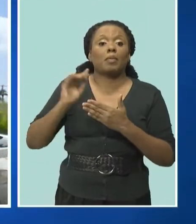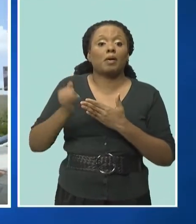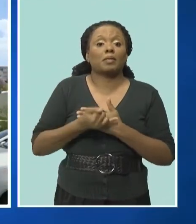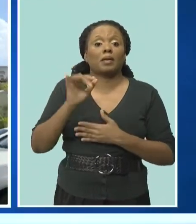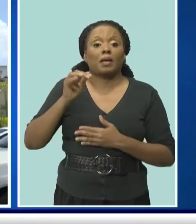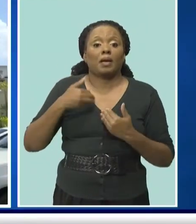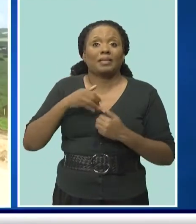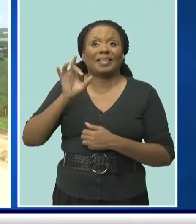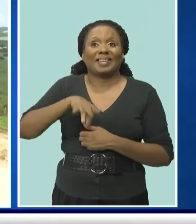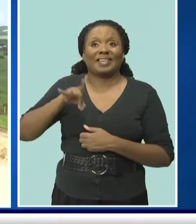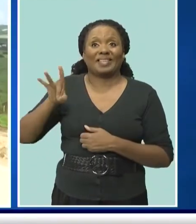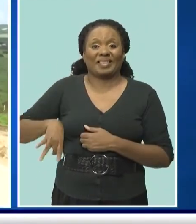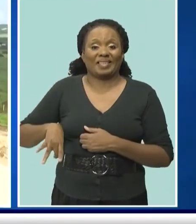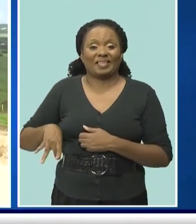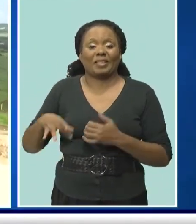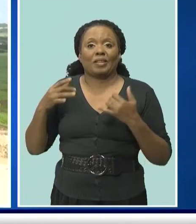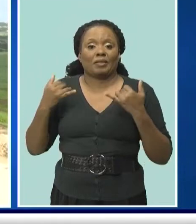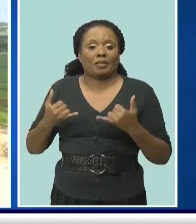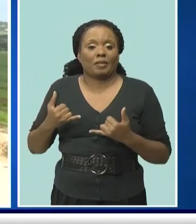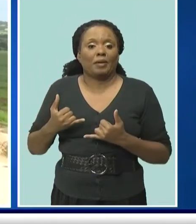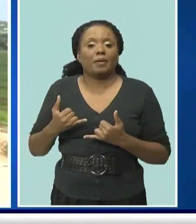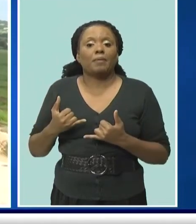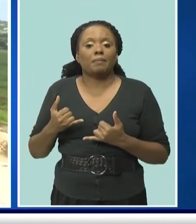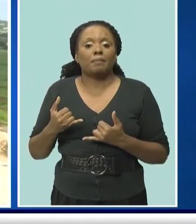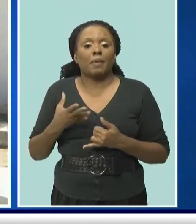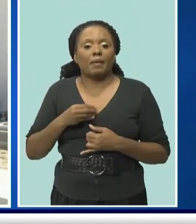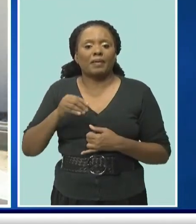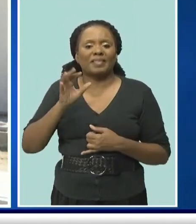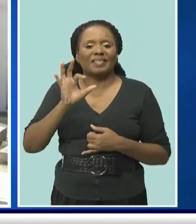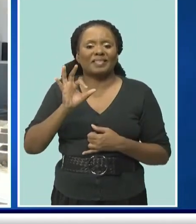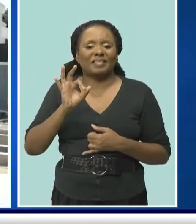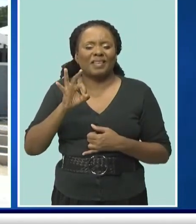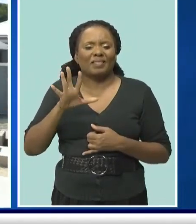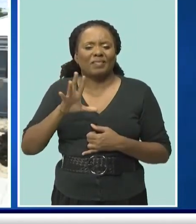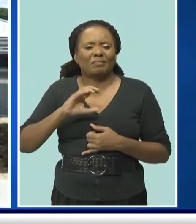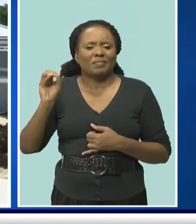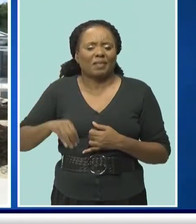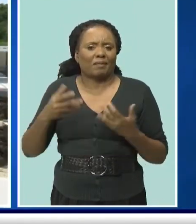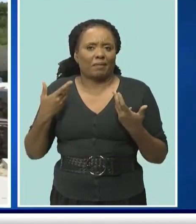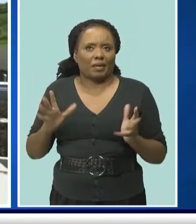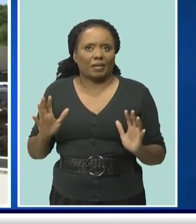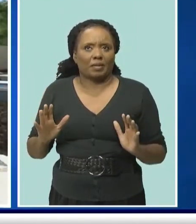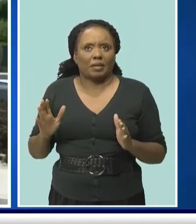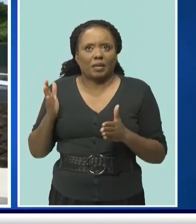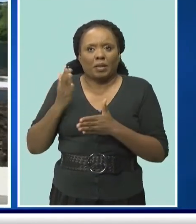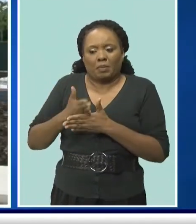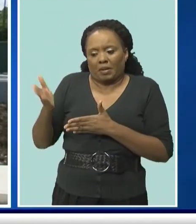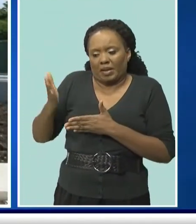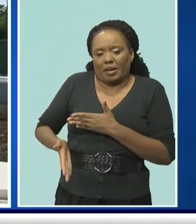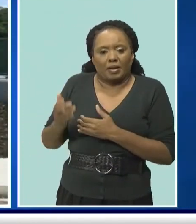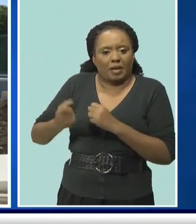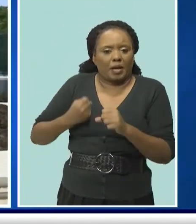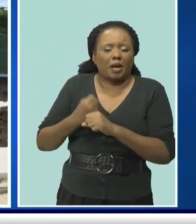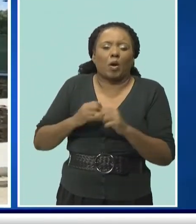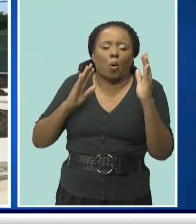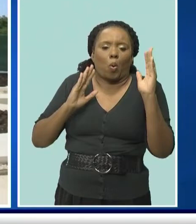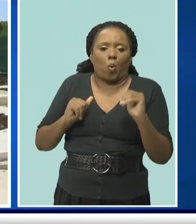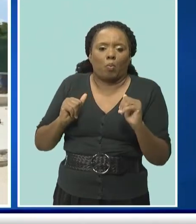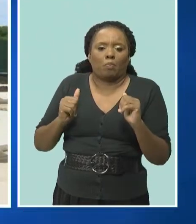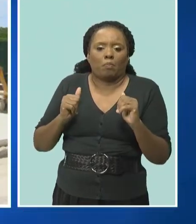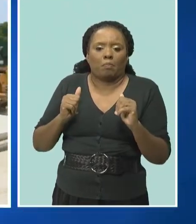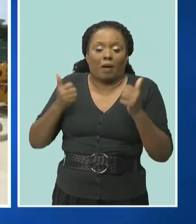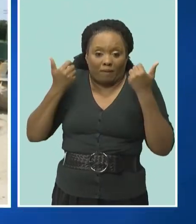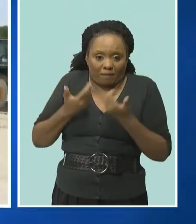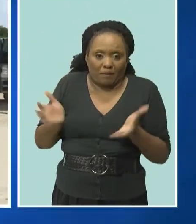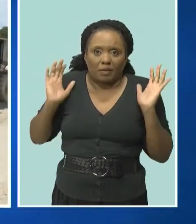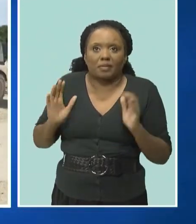in Phase 1, are at 95% completion, with the end of the year expected to be the target date for delivery. We have